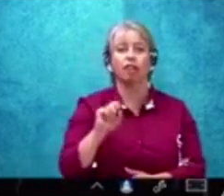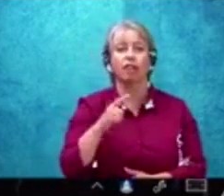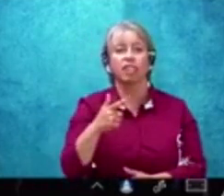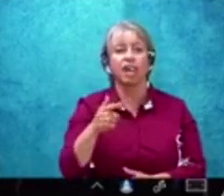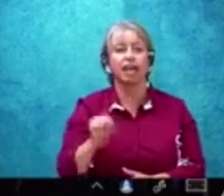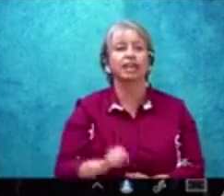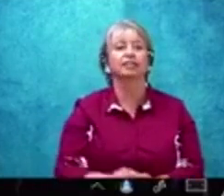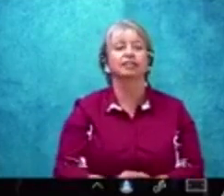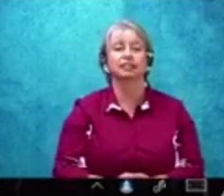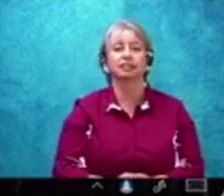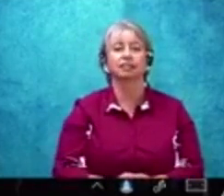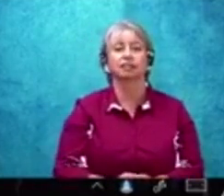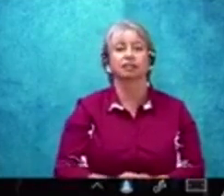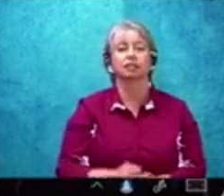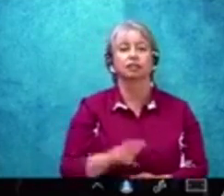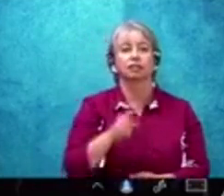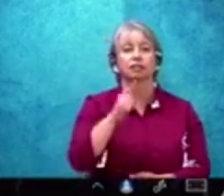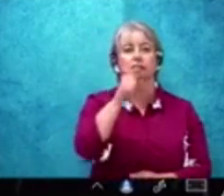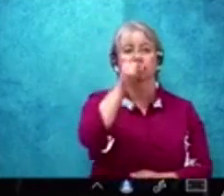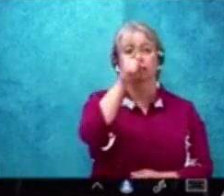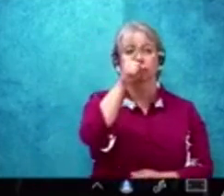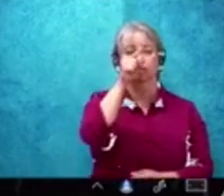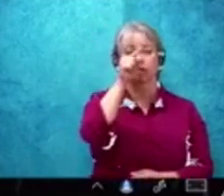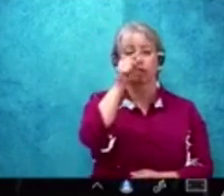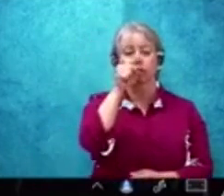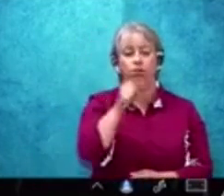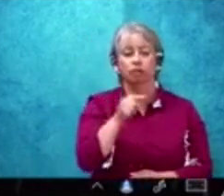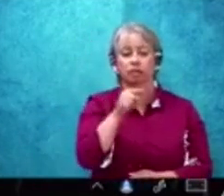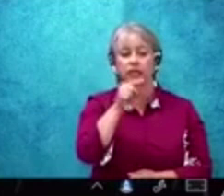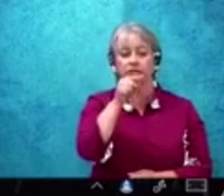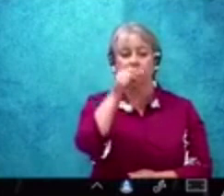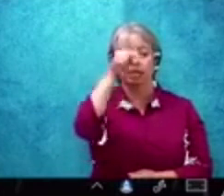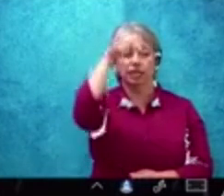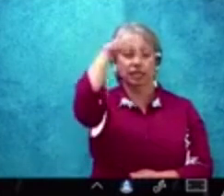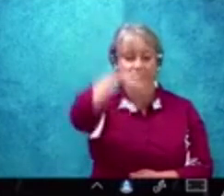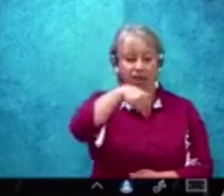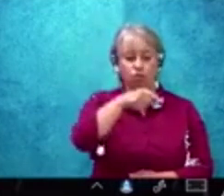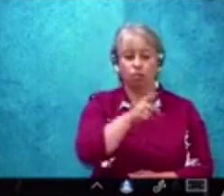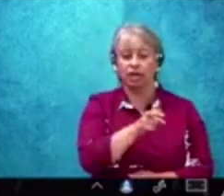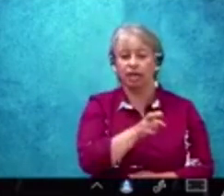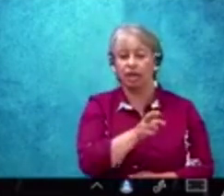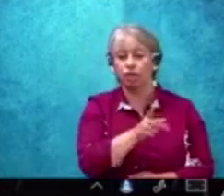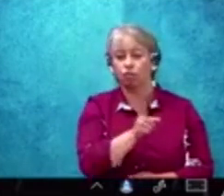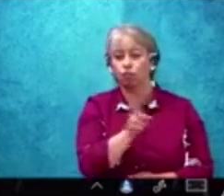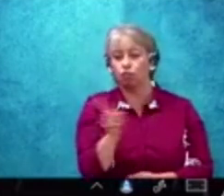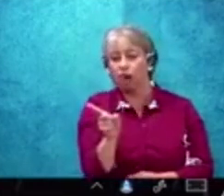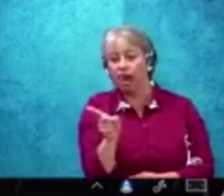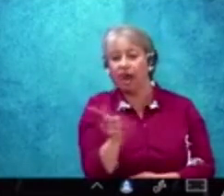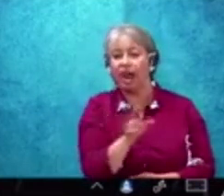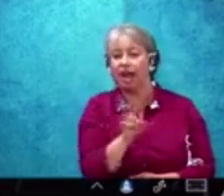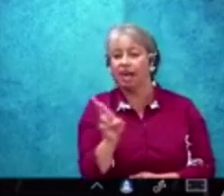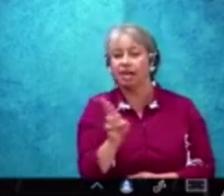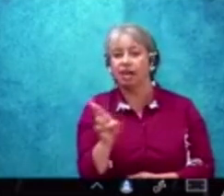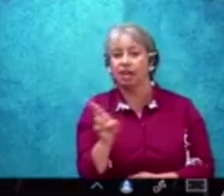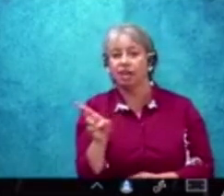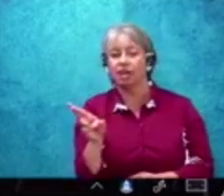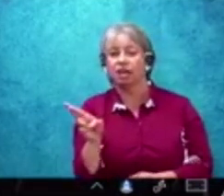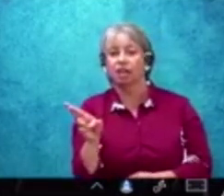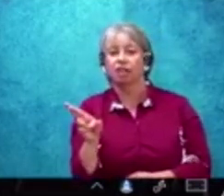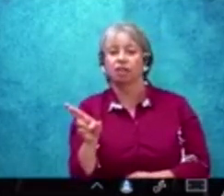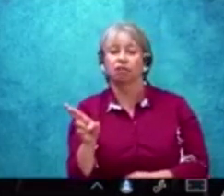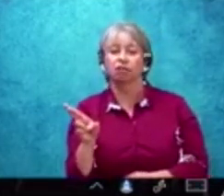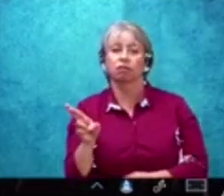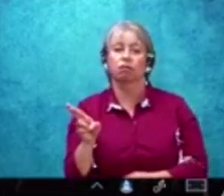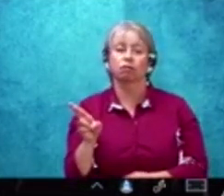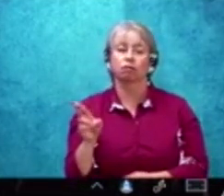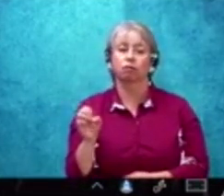down and right, or if you chose to go